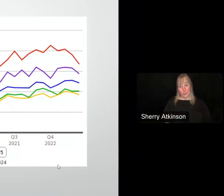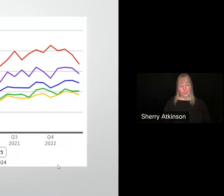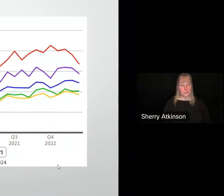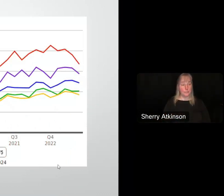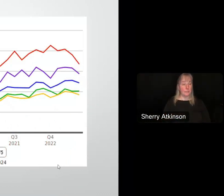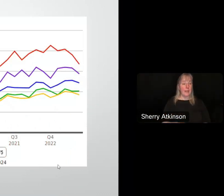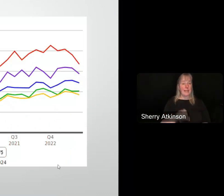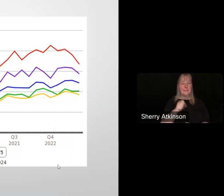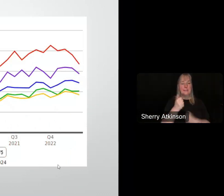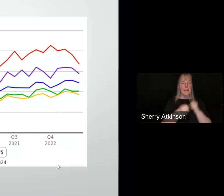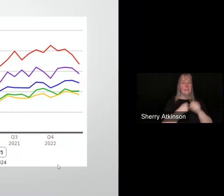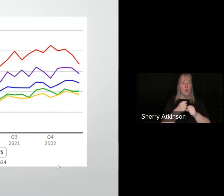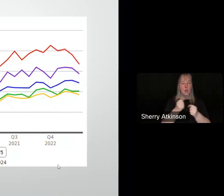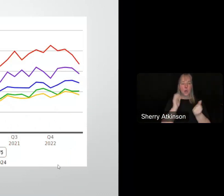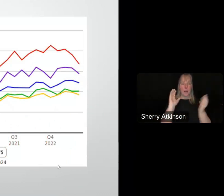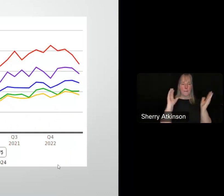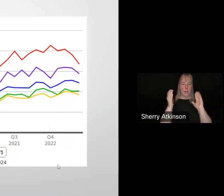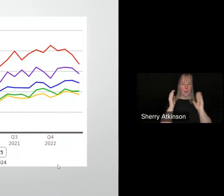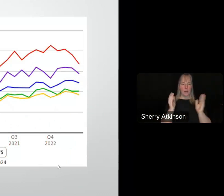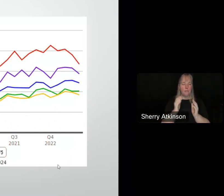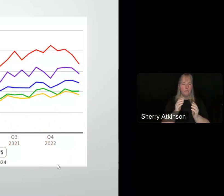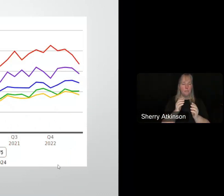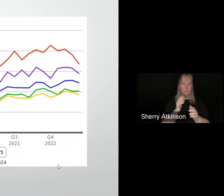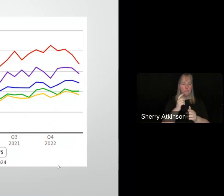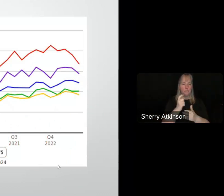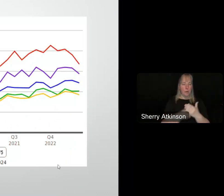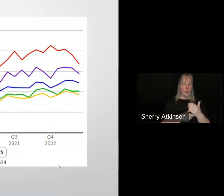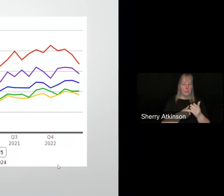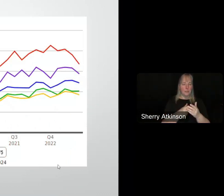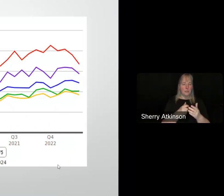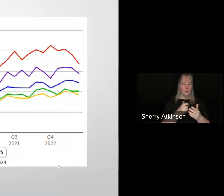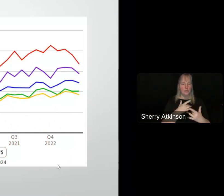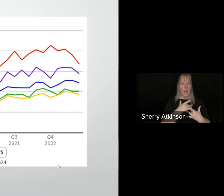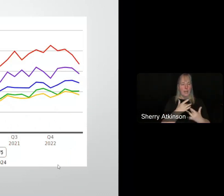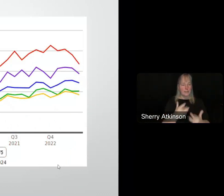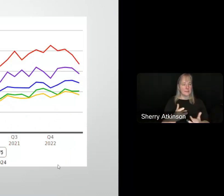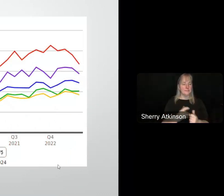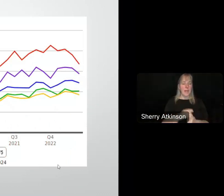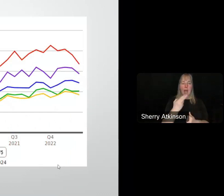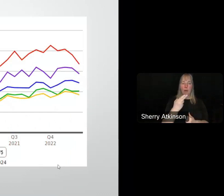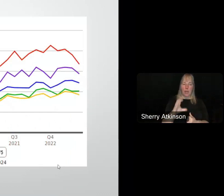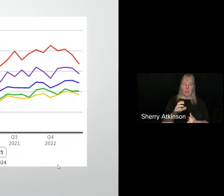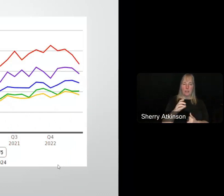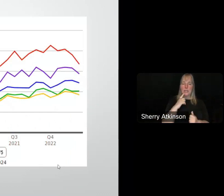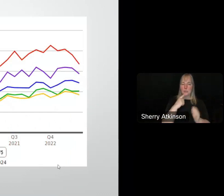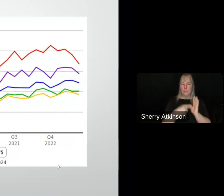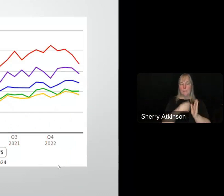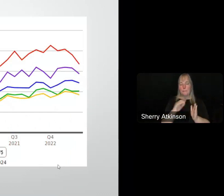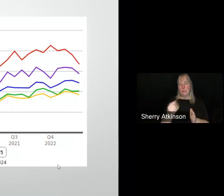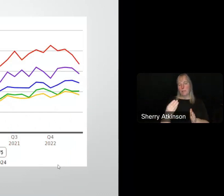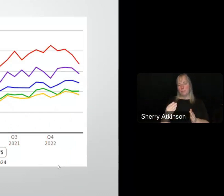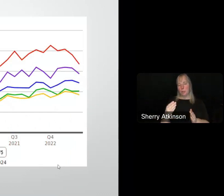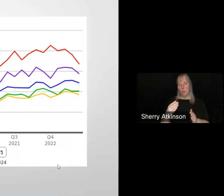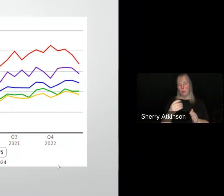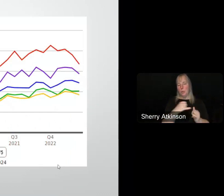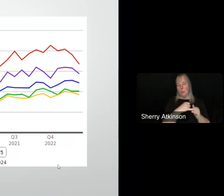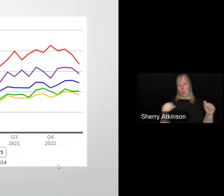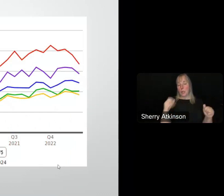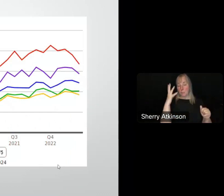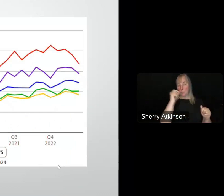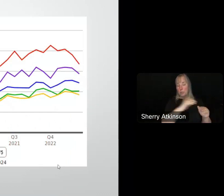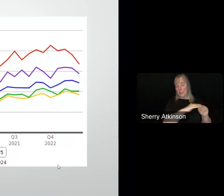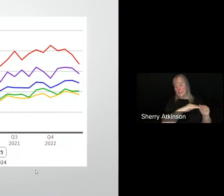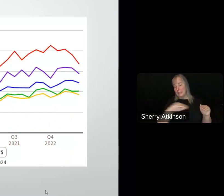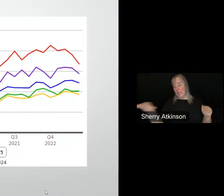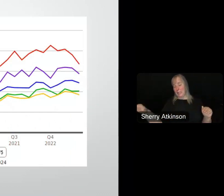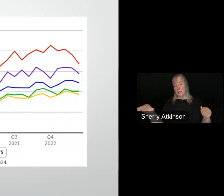10-year comparative price trend. Howard County is represented by the blue line. It's pretty steady. However, we have certain